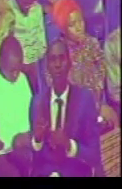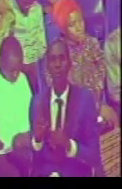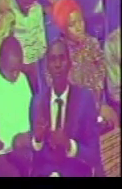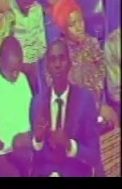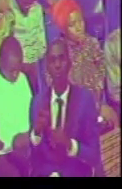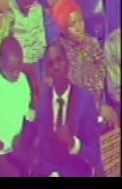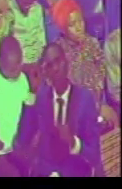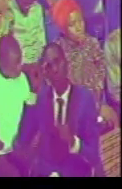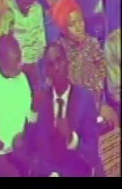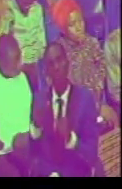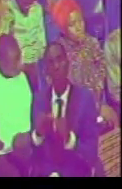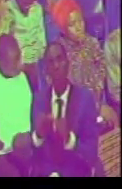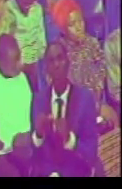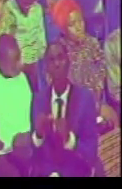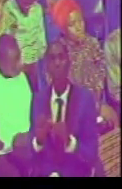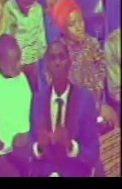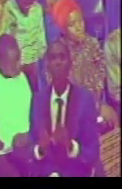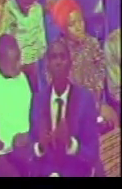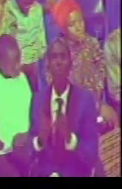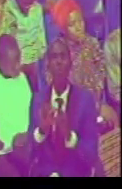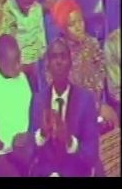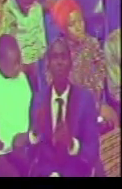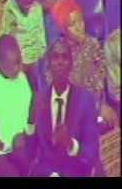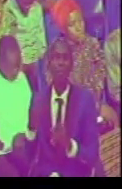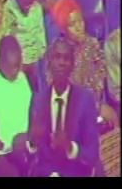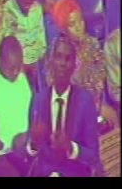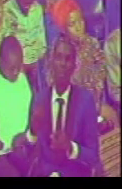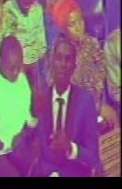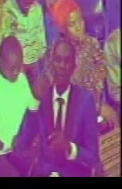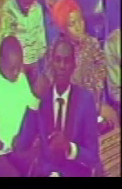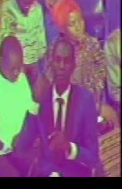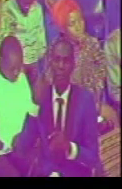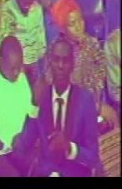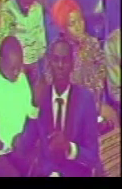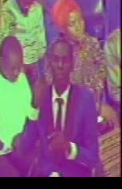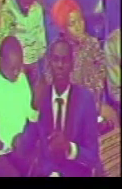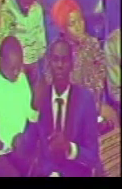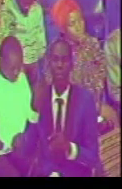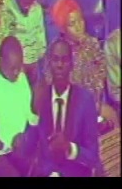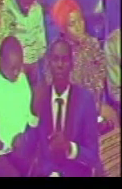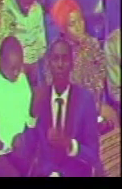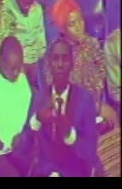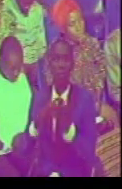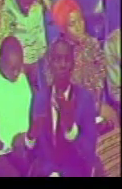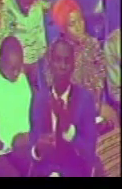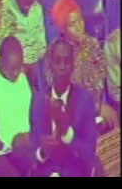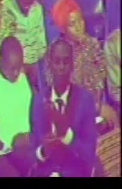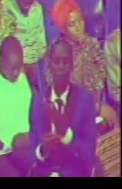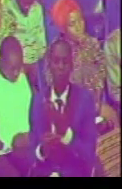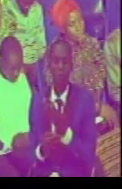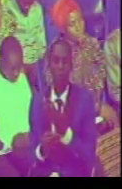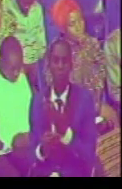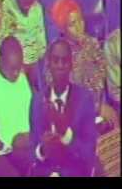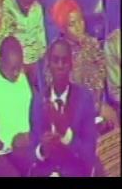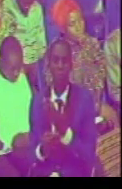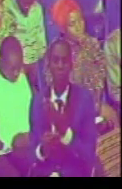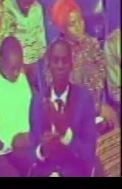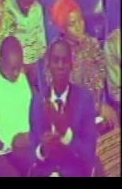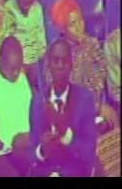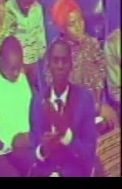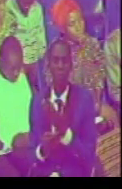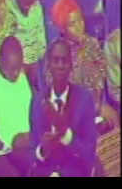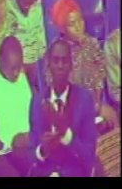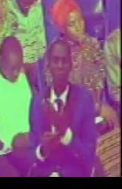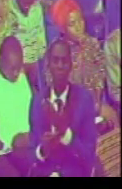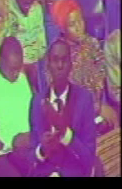before we move over. Do you remember that during the last crusade, the abbots told